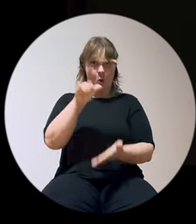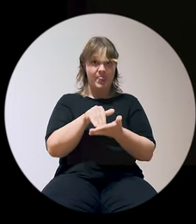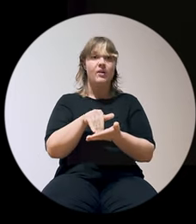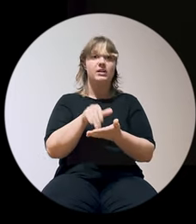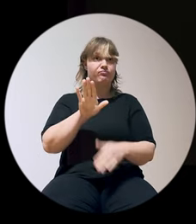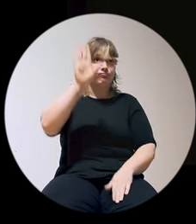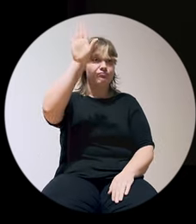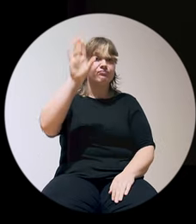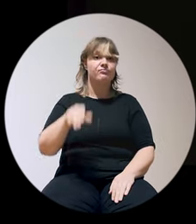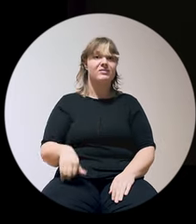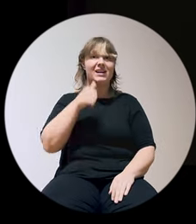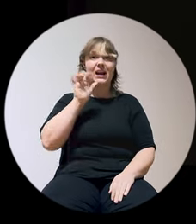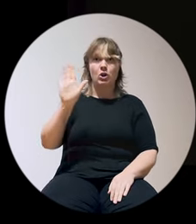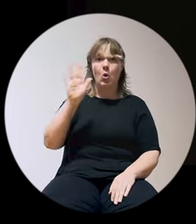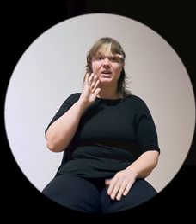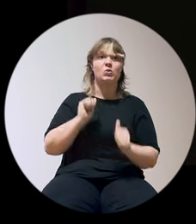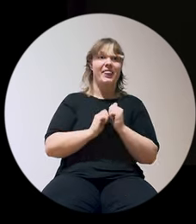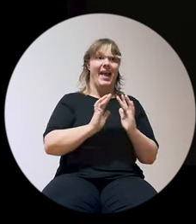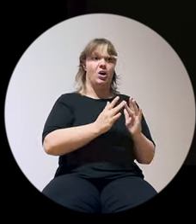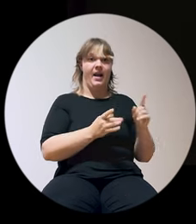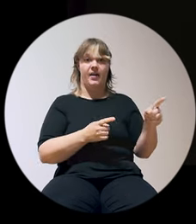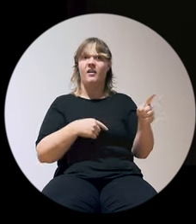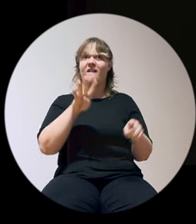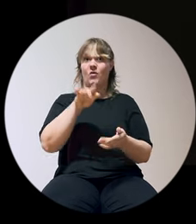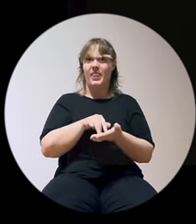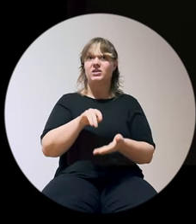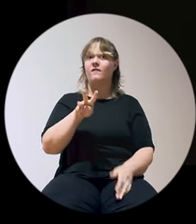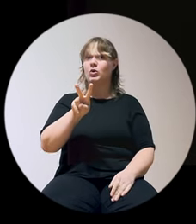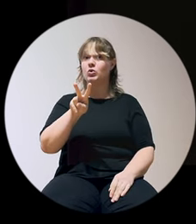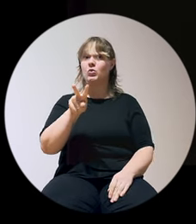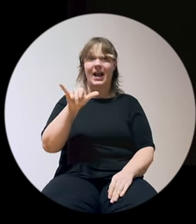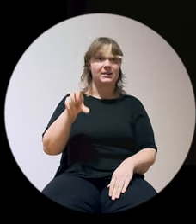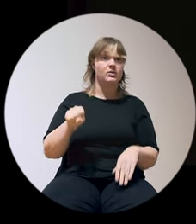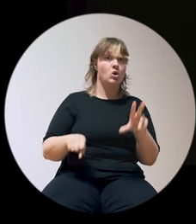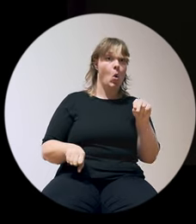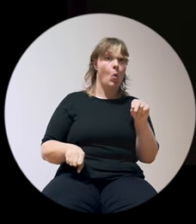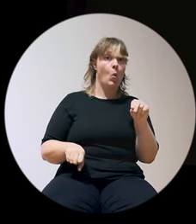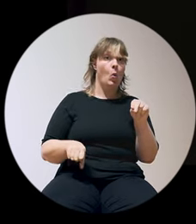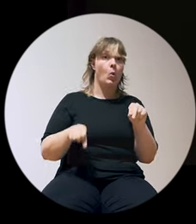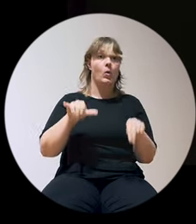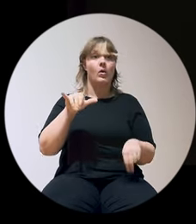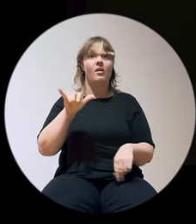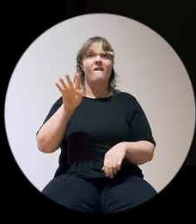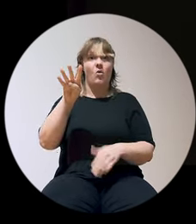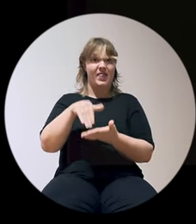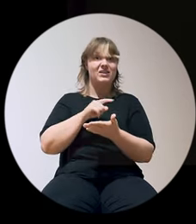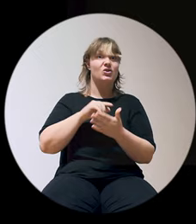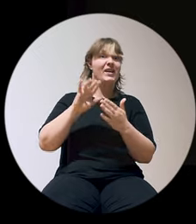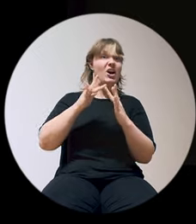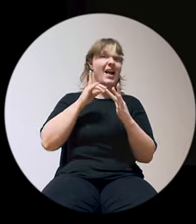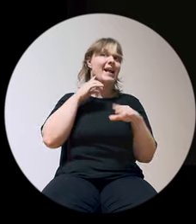$4,000 is here with not yours. It's with the internet at $4,000. $42 if you wish. Yes or no? $4,000 with the internet and selling